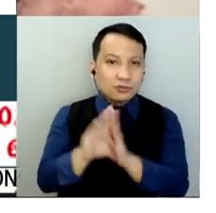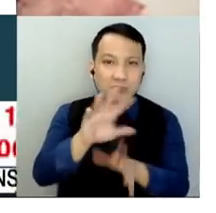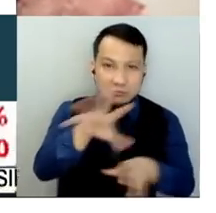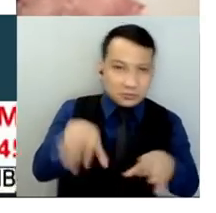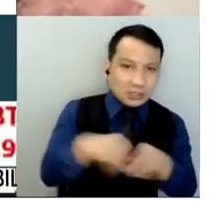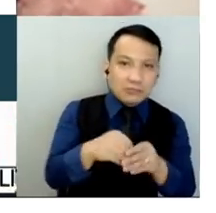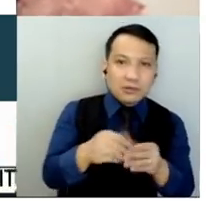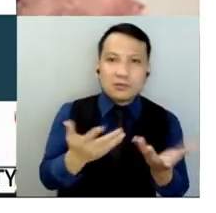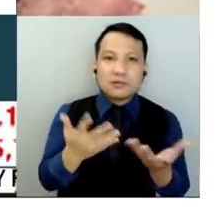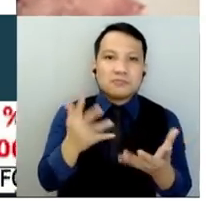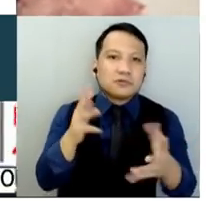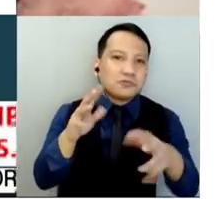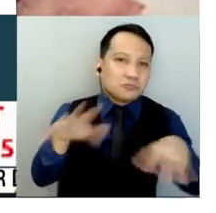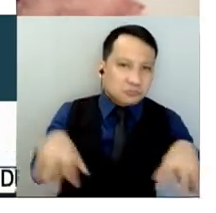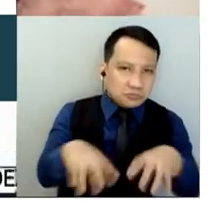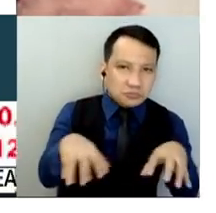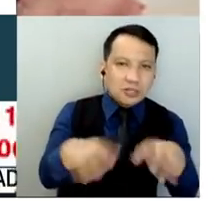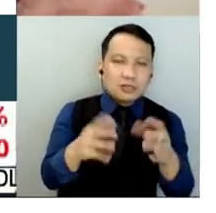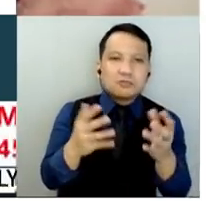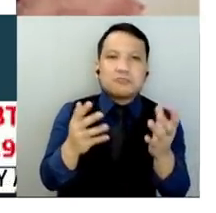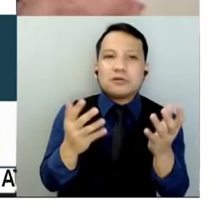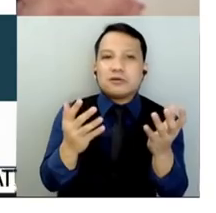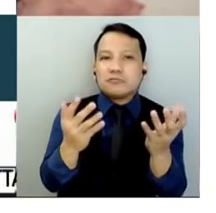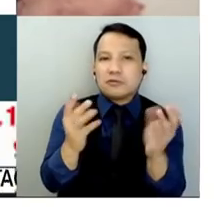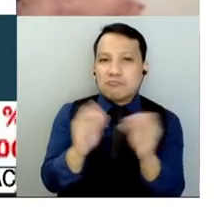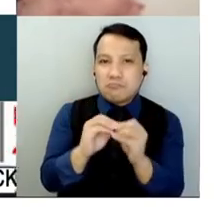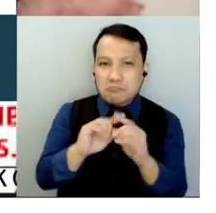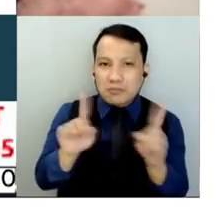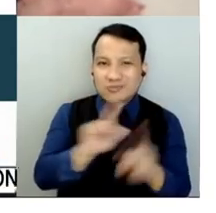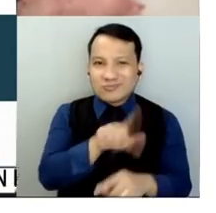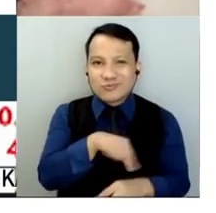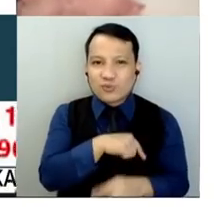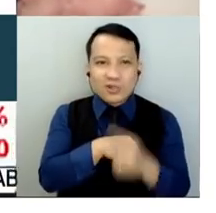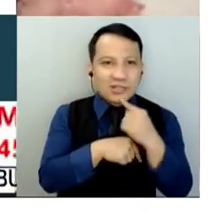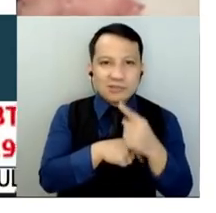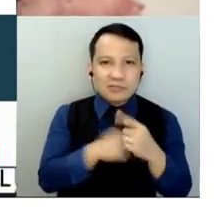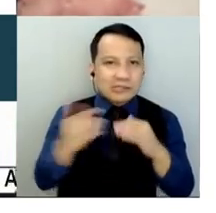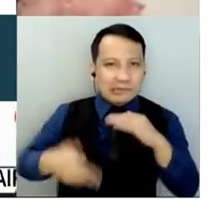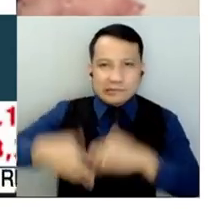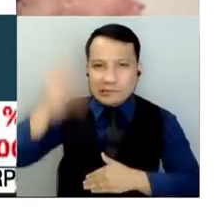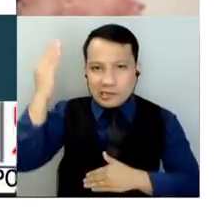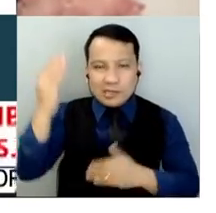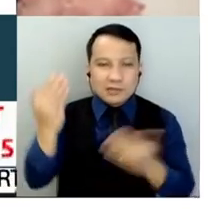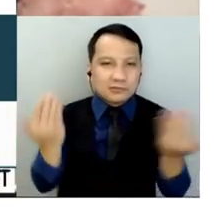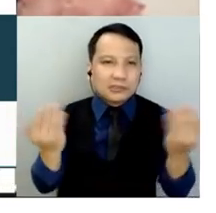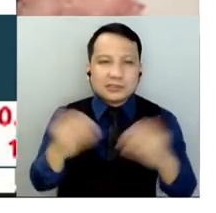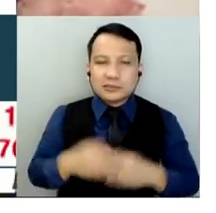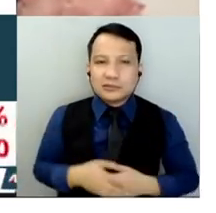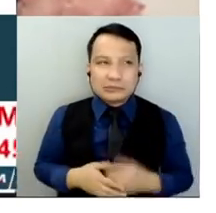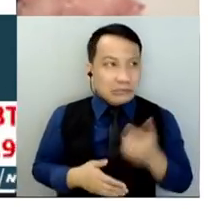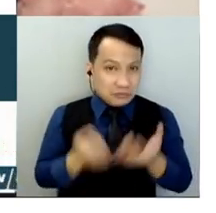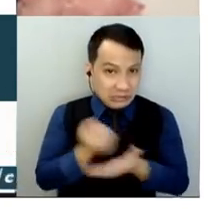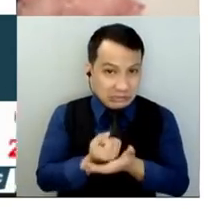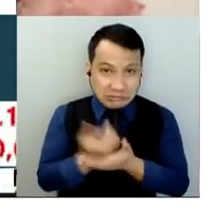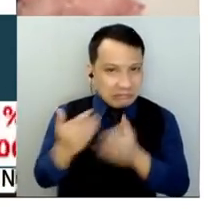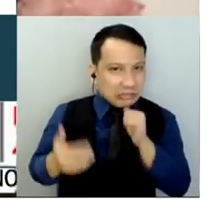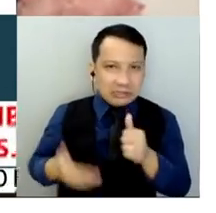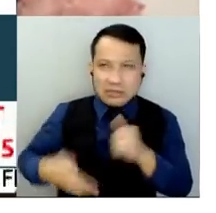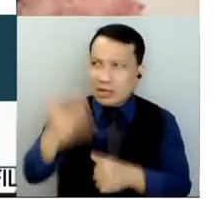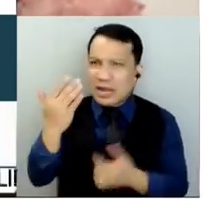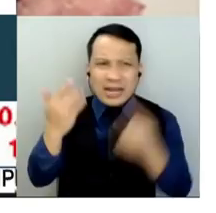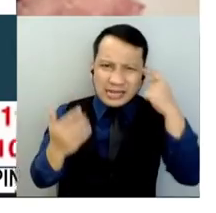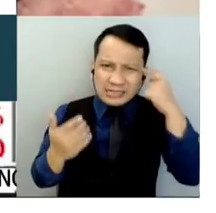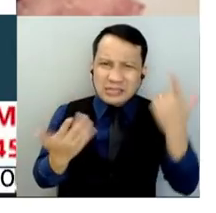then the quality of earnings is not going to be high. And more importantly, I think we have about 4 million of